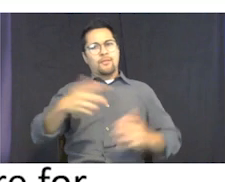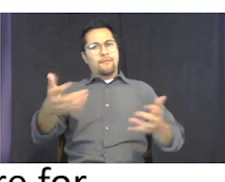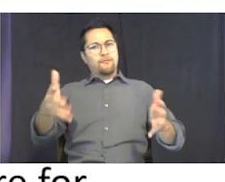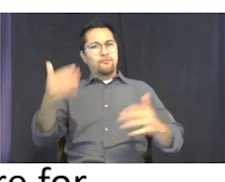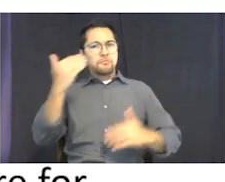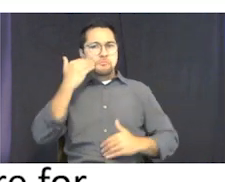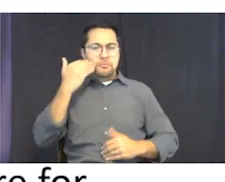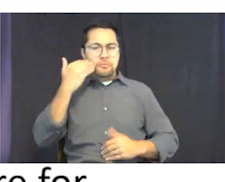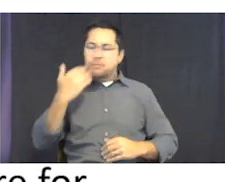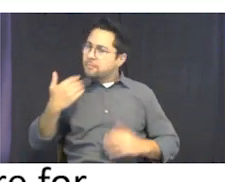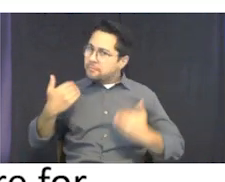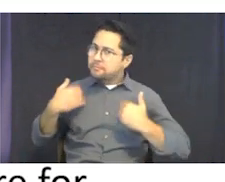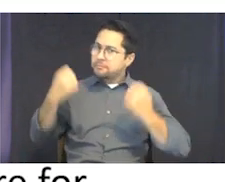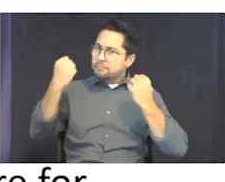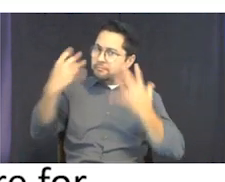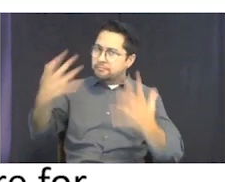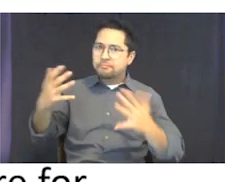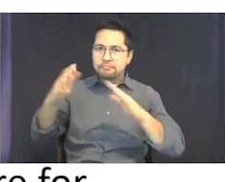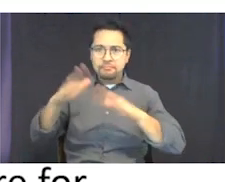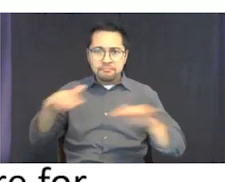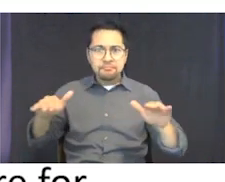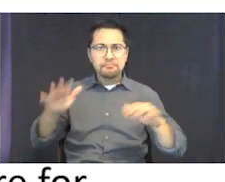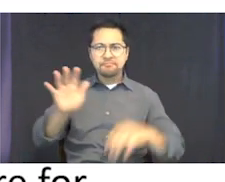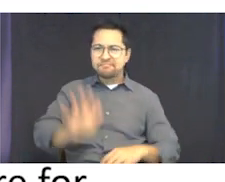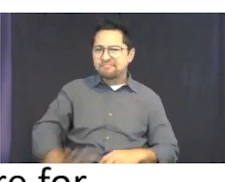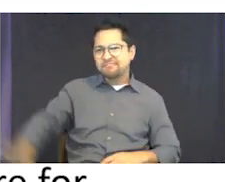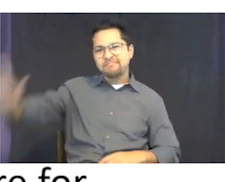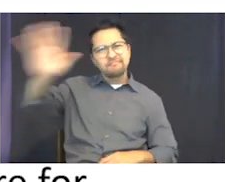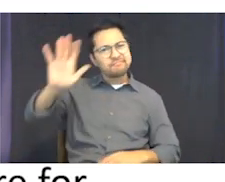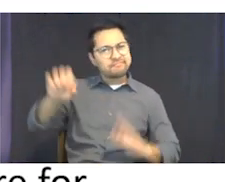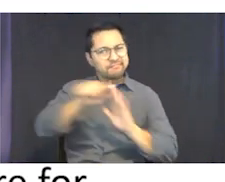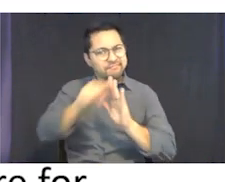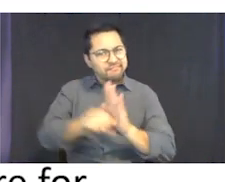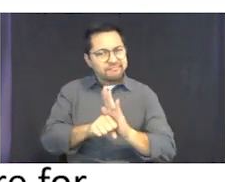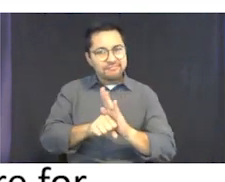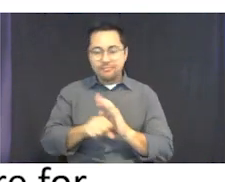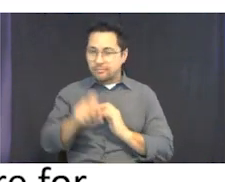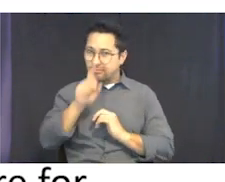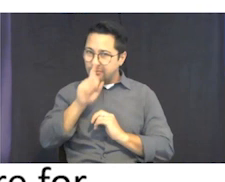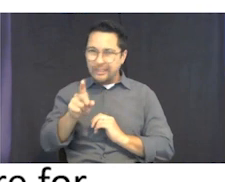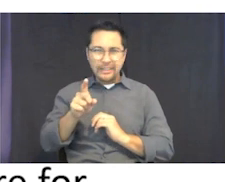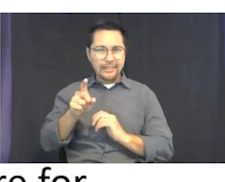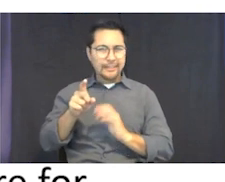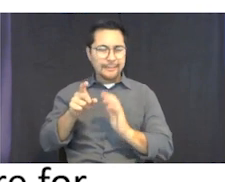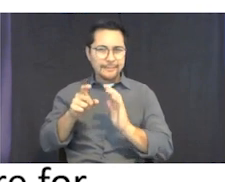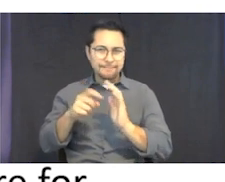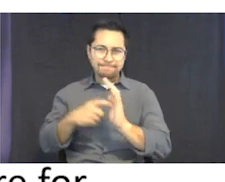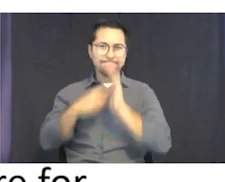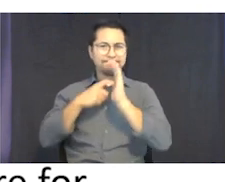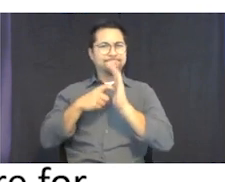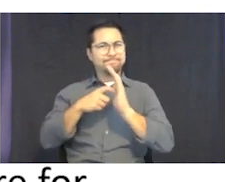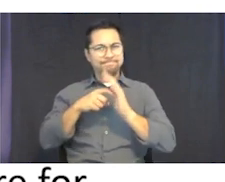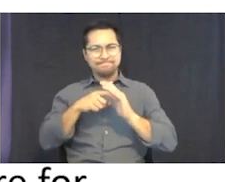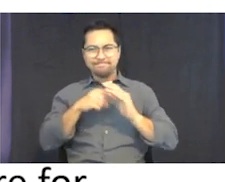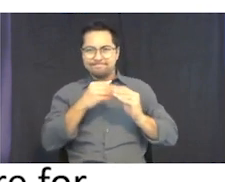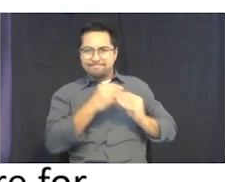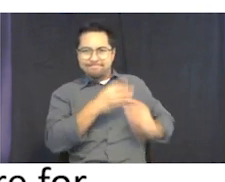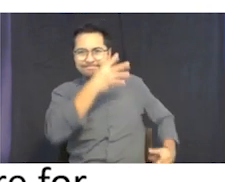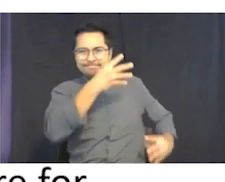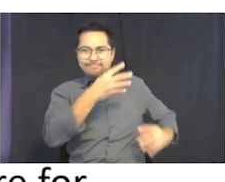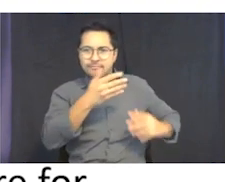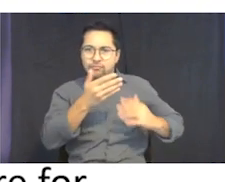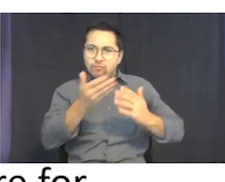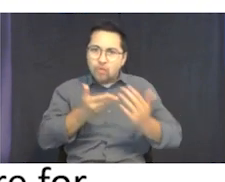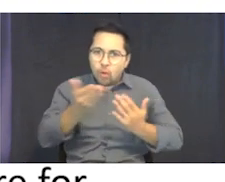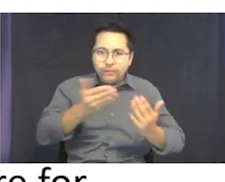many children in our state who really need these services and supports. And it's of interest to all of you to